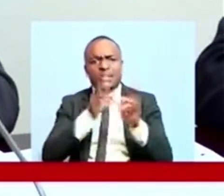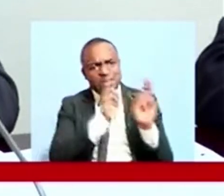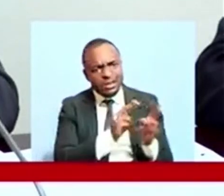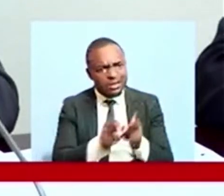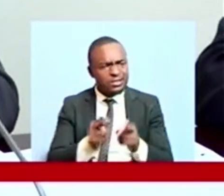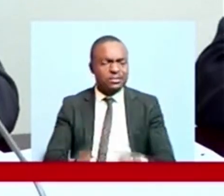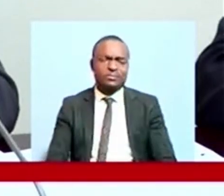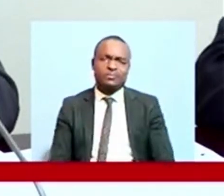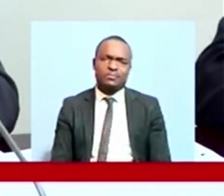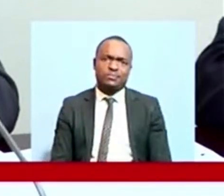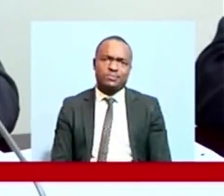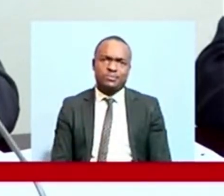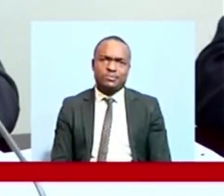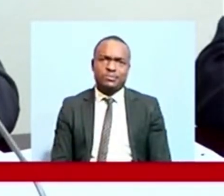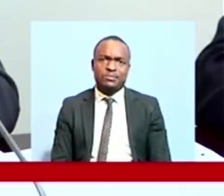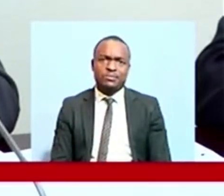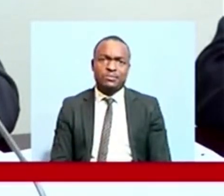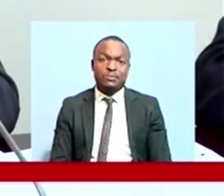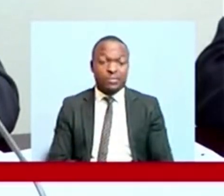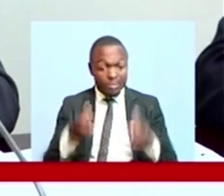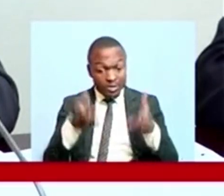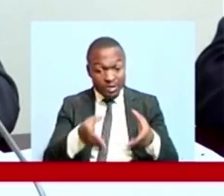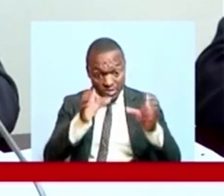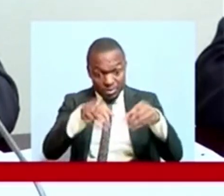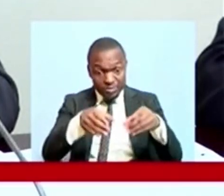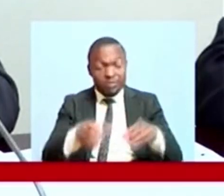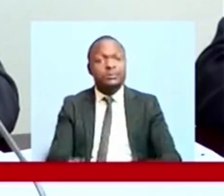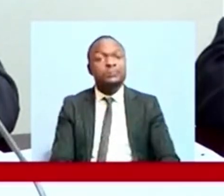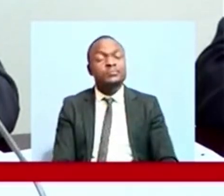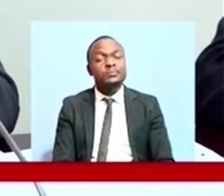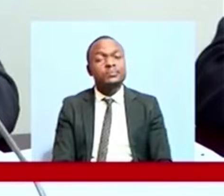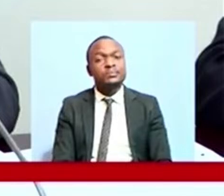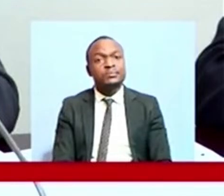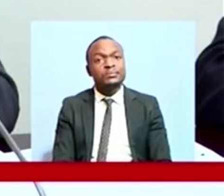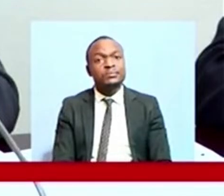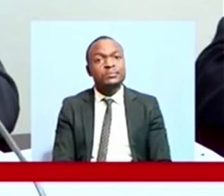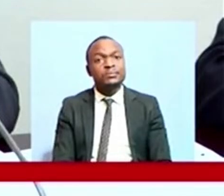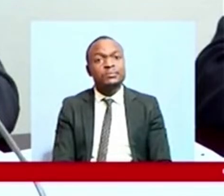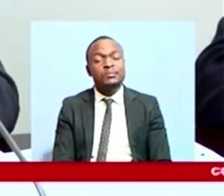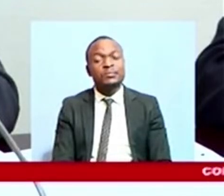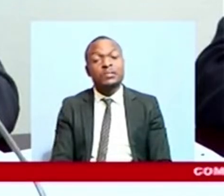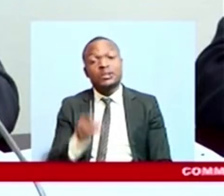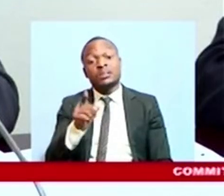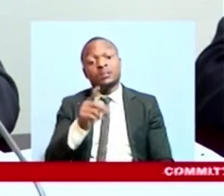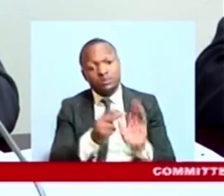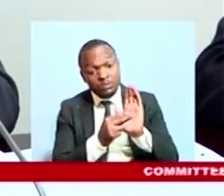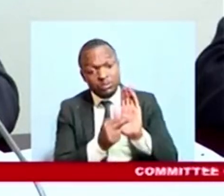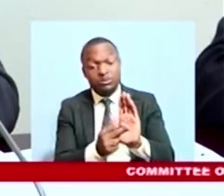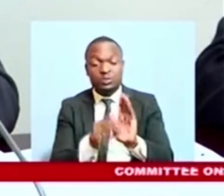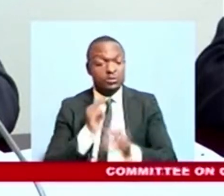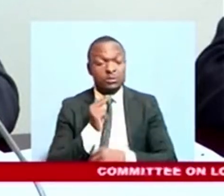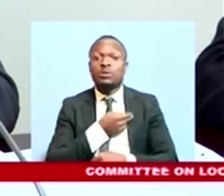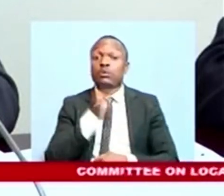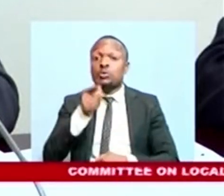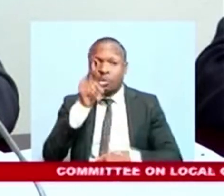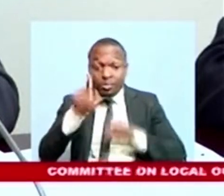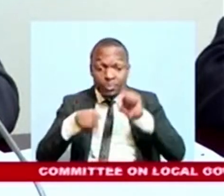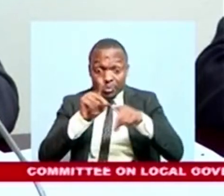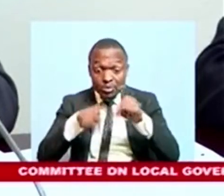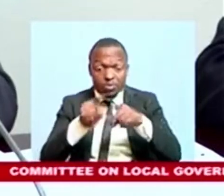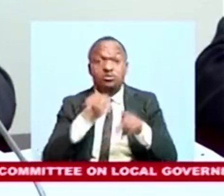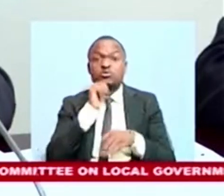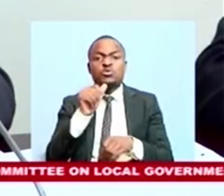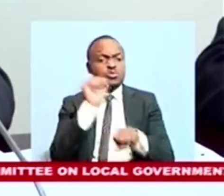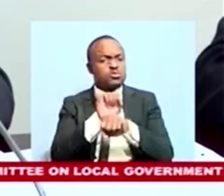responses to this committee. That just tells us that you people, you are